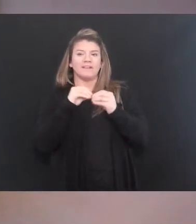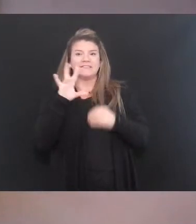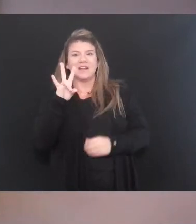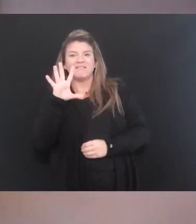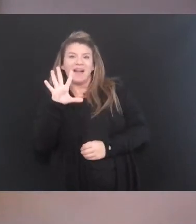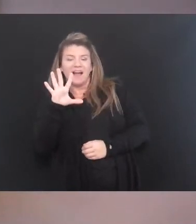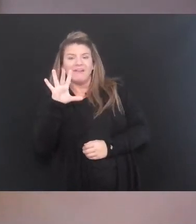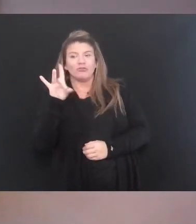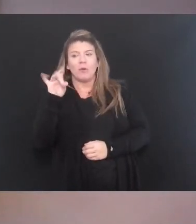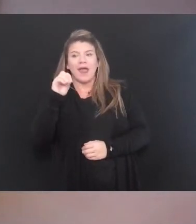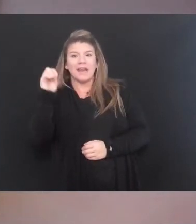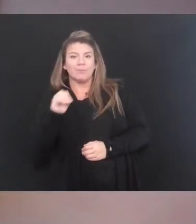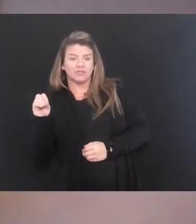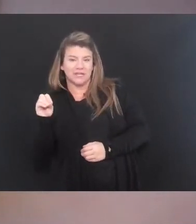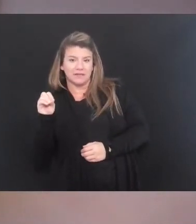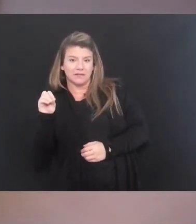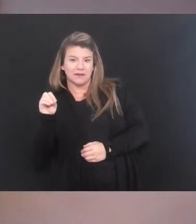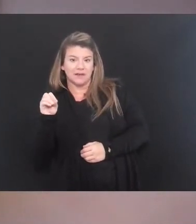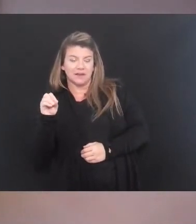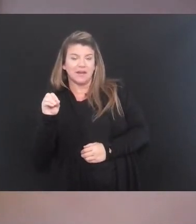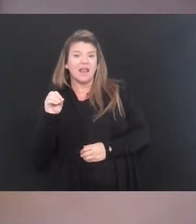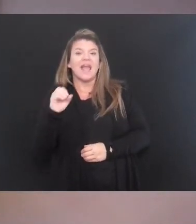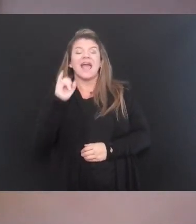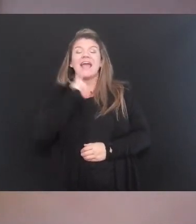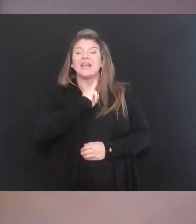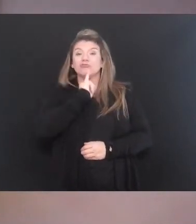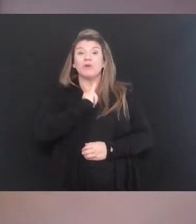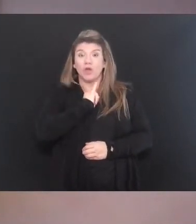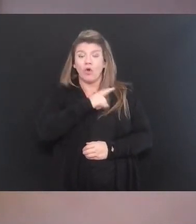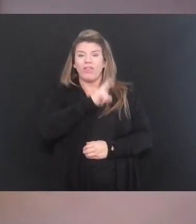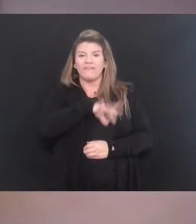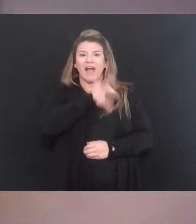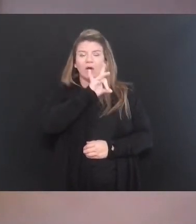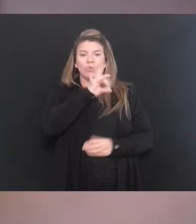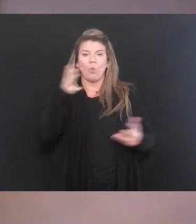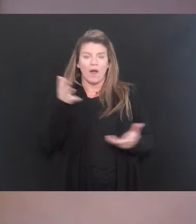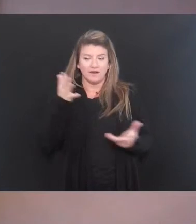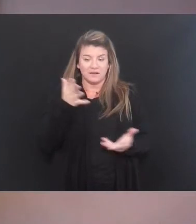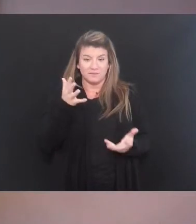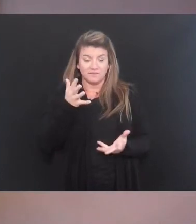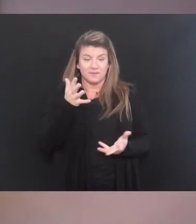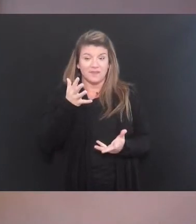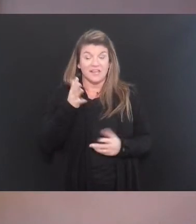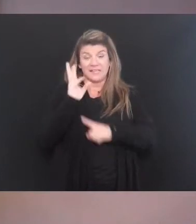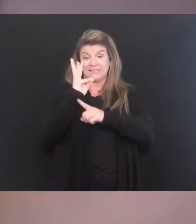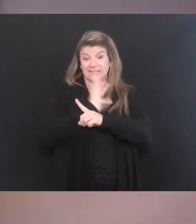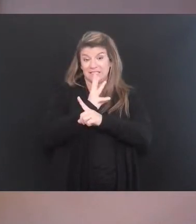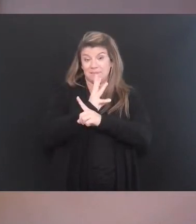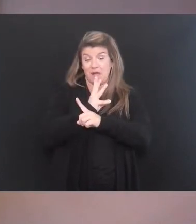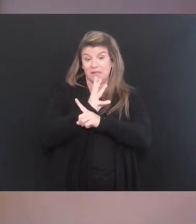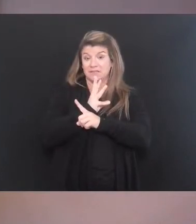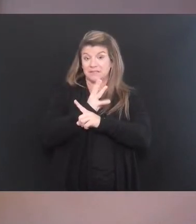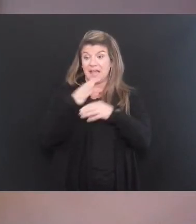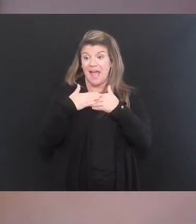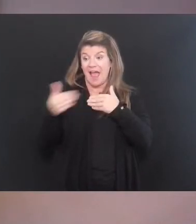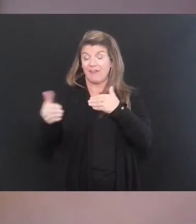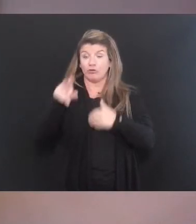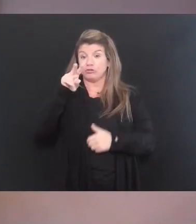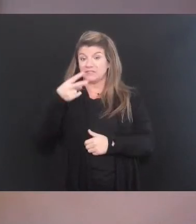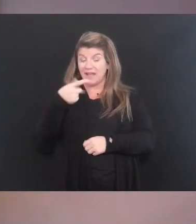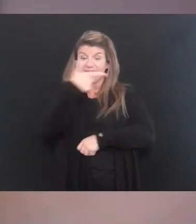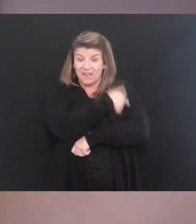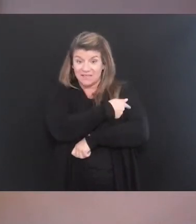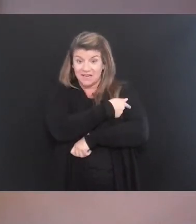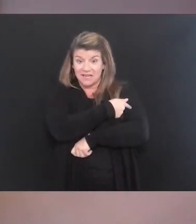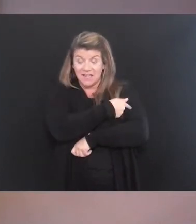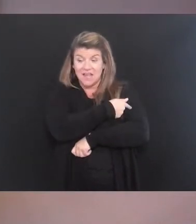to 80% range. And in Israel, what they found was that 6 months after the second